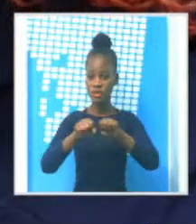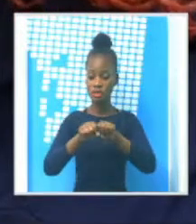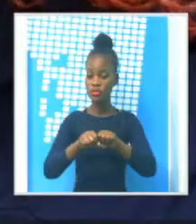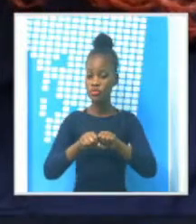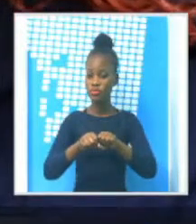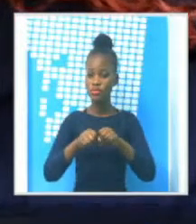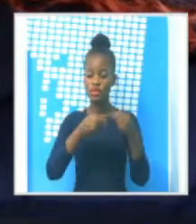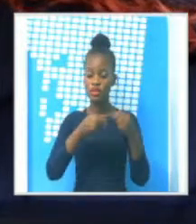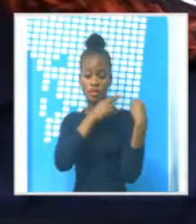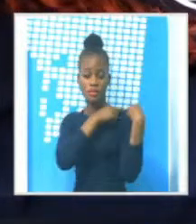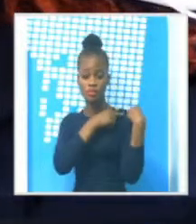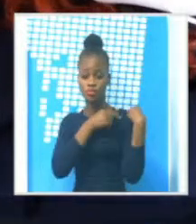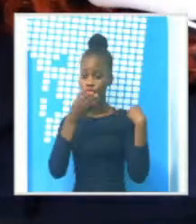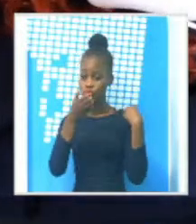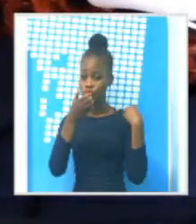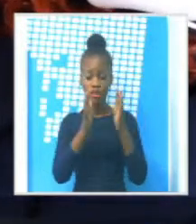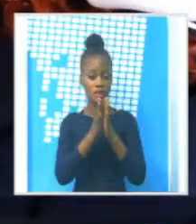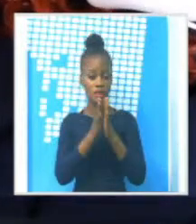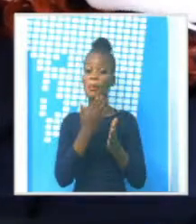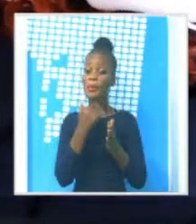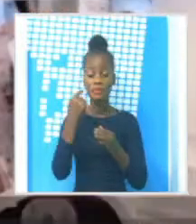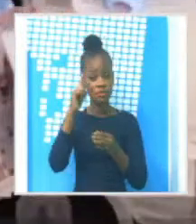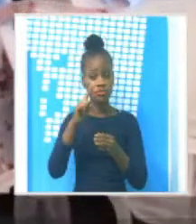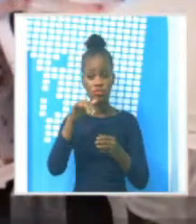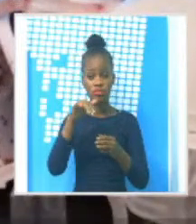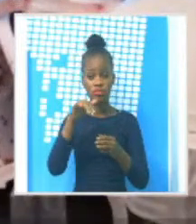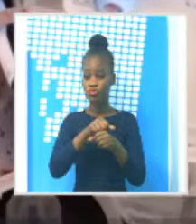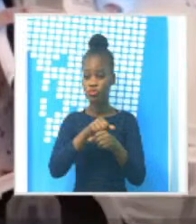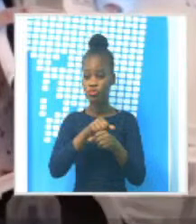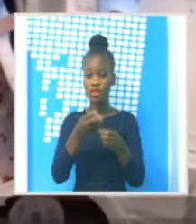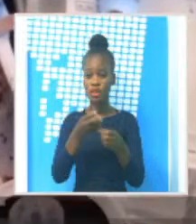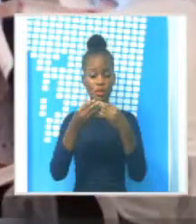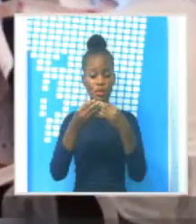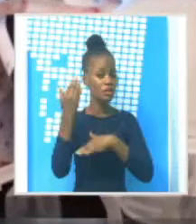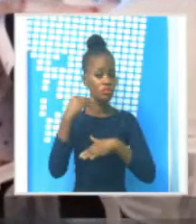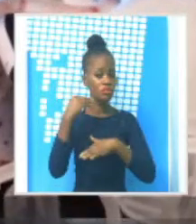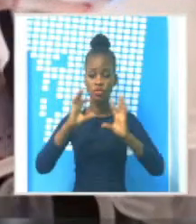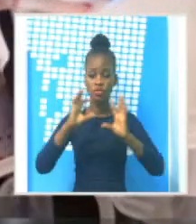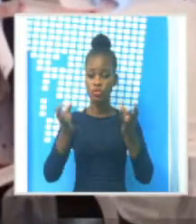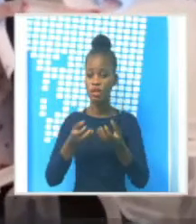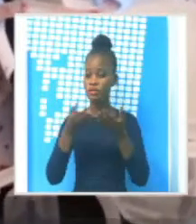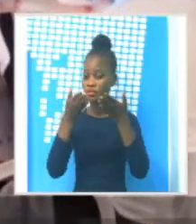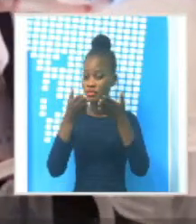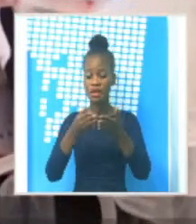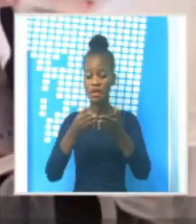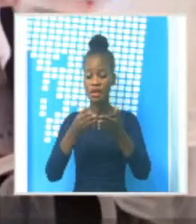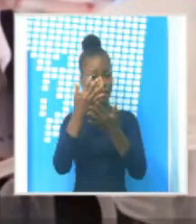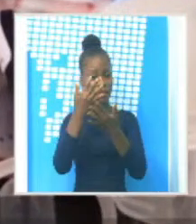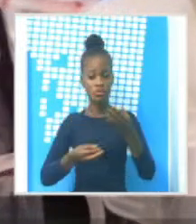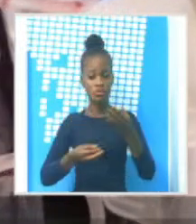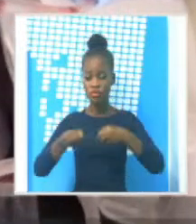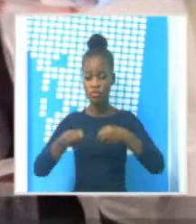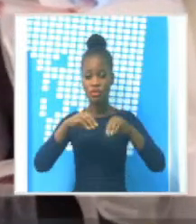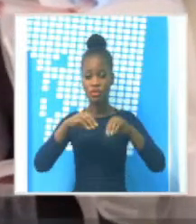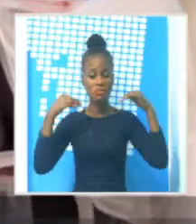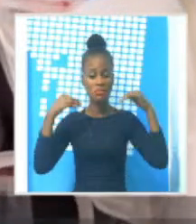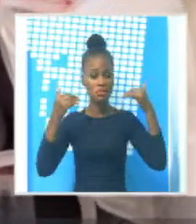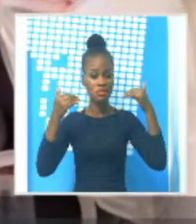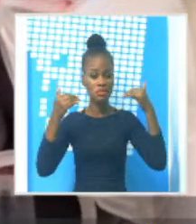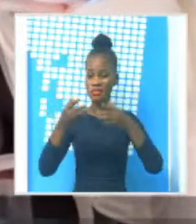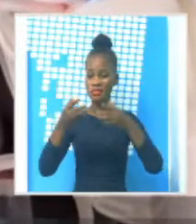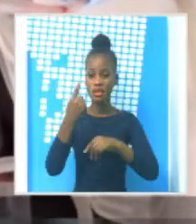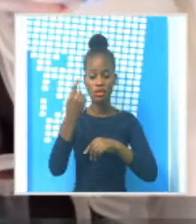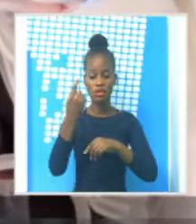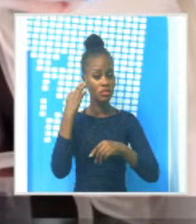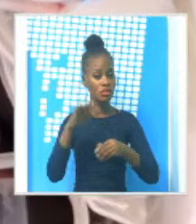social responsibility and the need for the businesses to give back to their communities. The blood donation campaign is just one